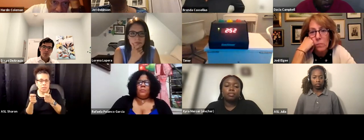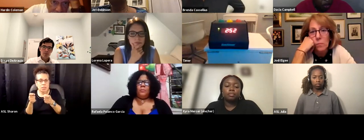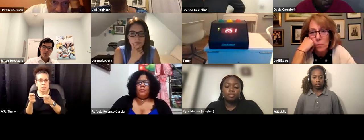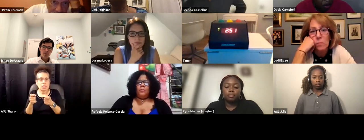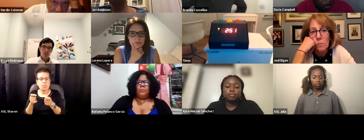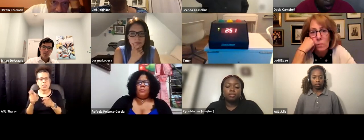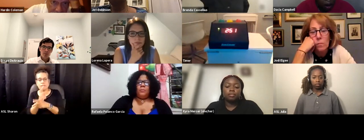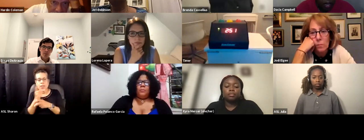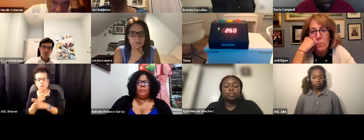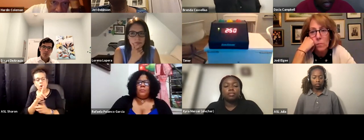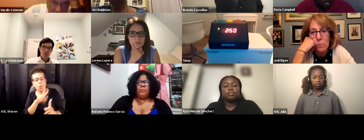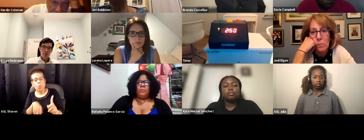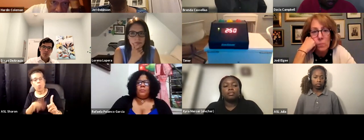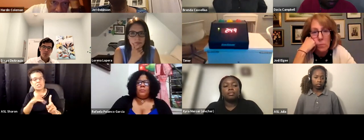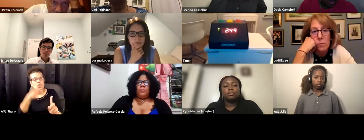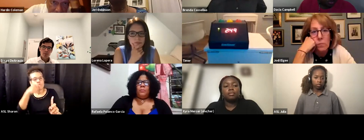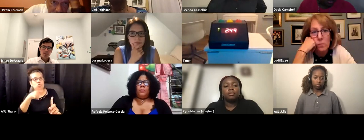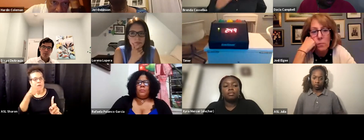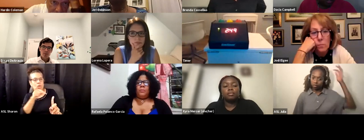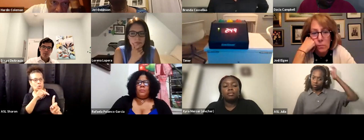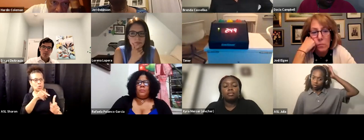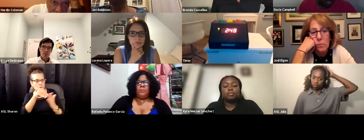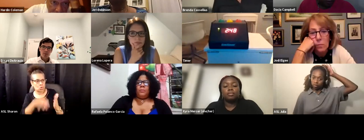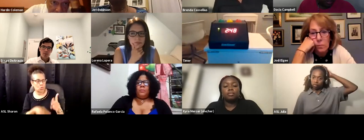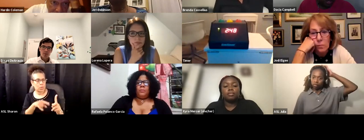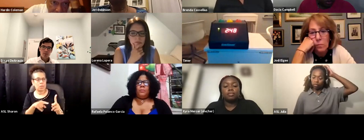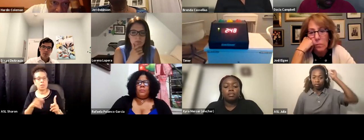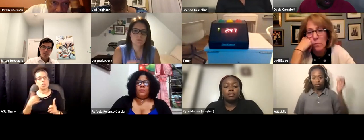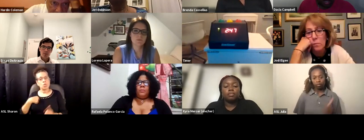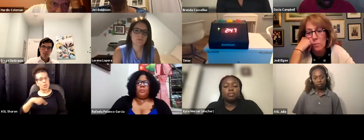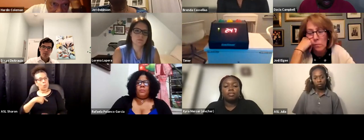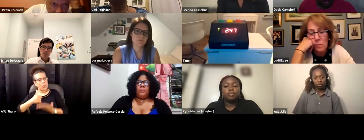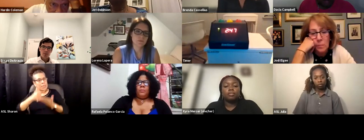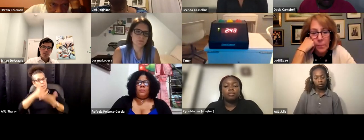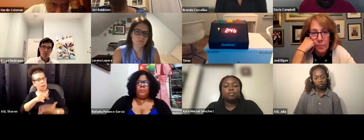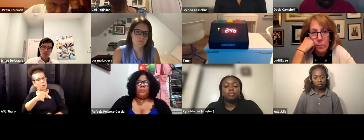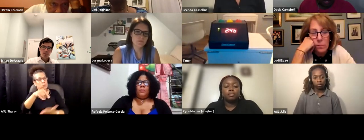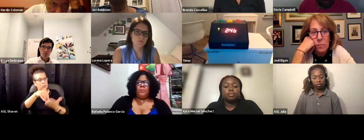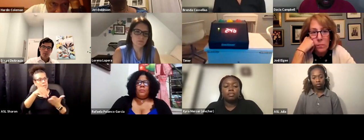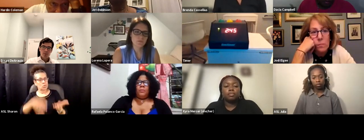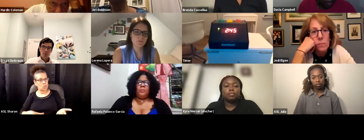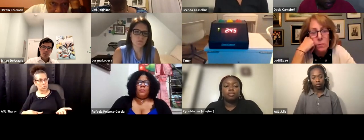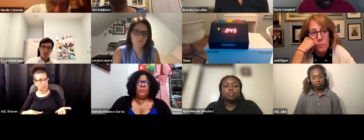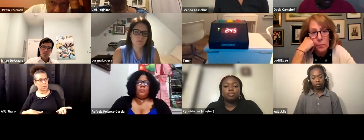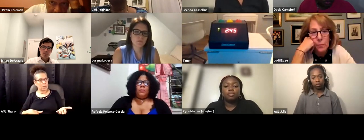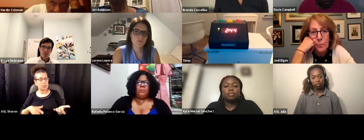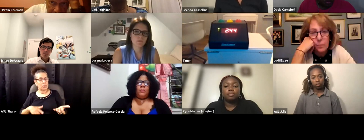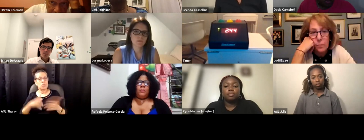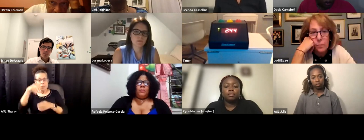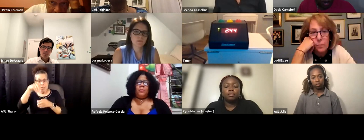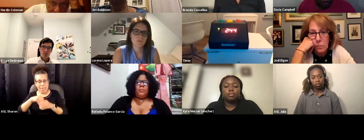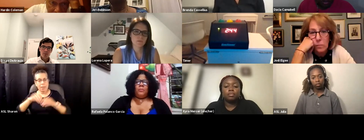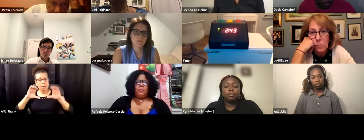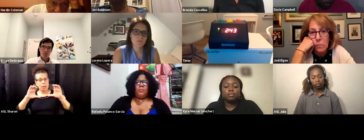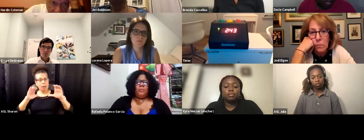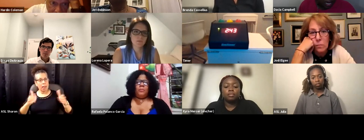out what the student's triggers are and to to making sure that you know that we're helping the student um you know to be in the classroom and we're